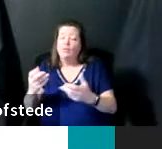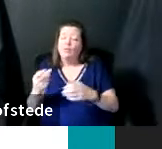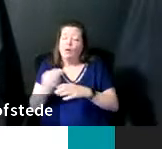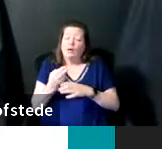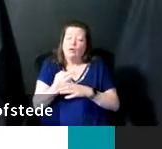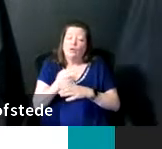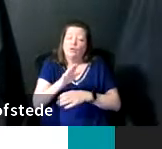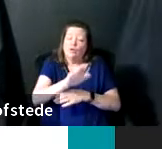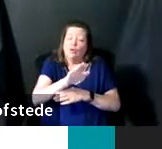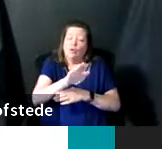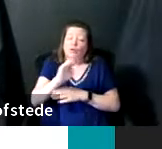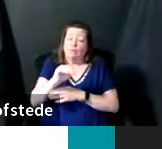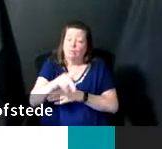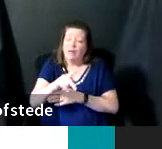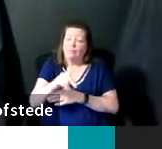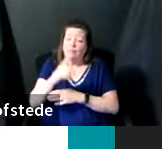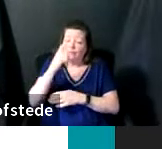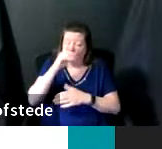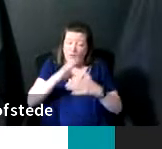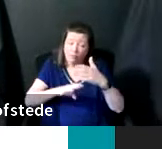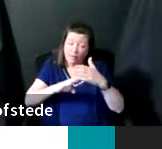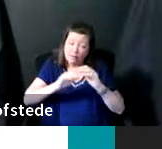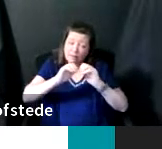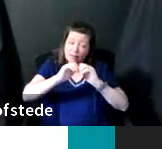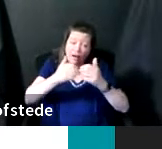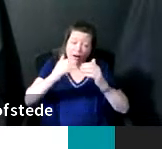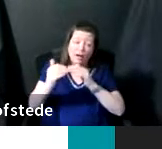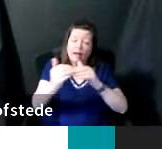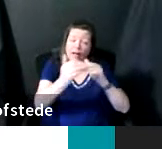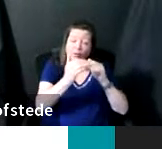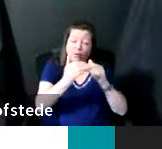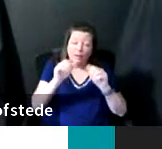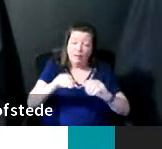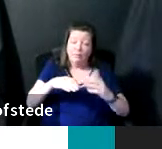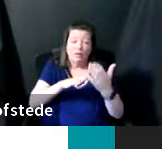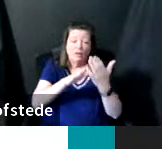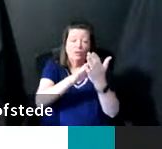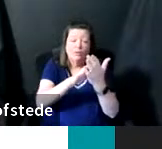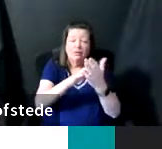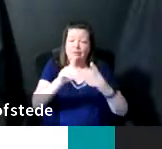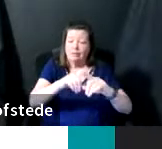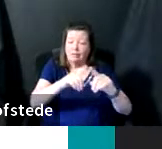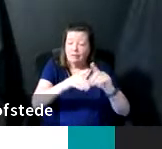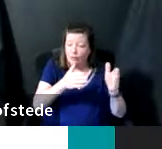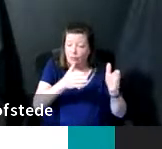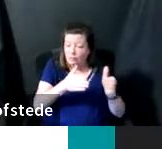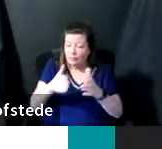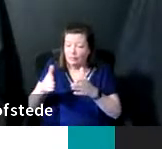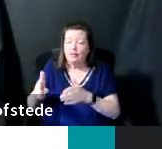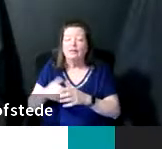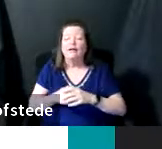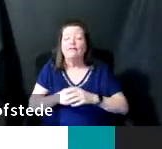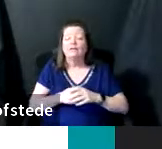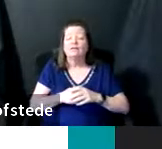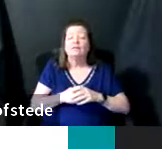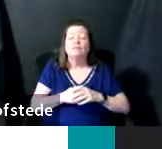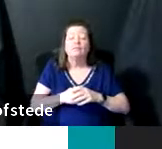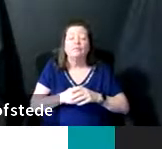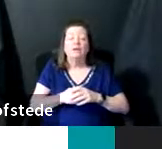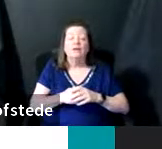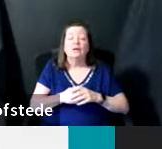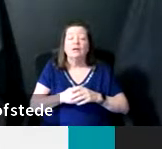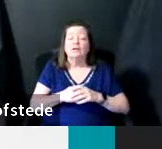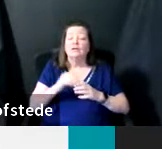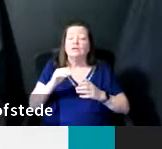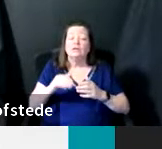as a base to explore how equity can be addressed at all these different scales. So with that, if you go to the